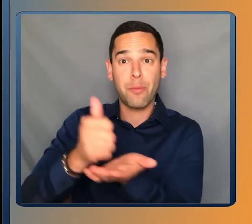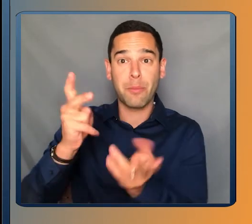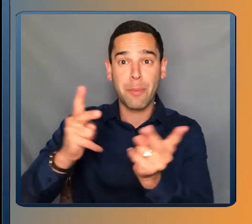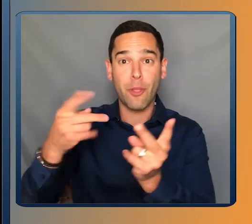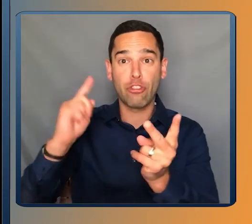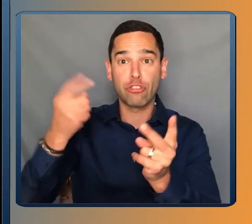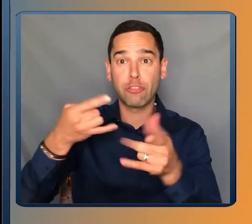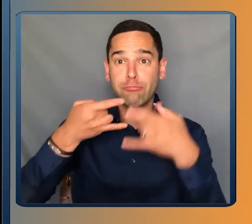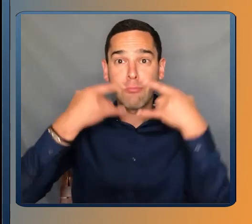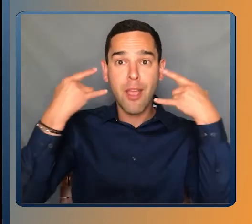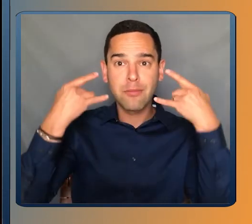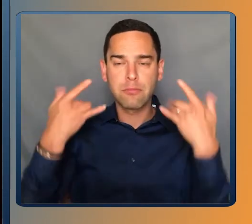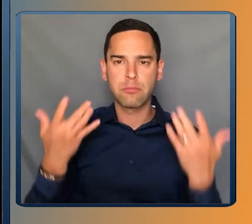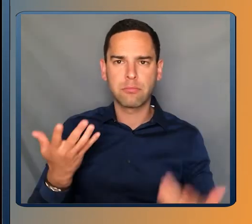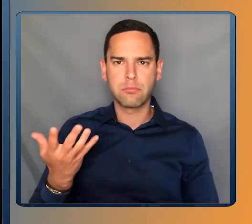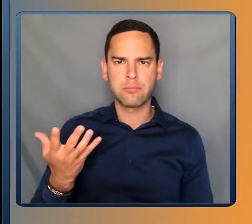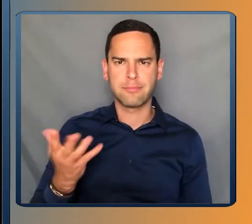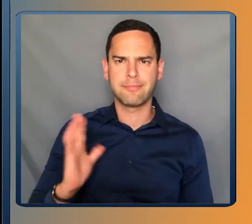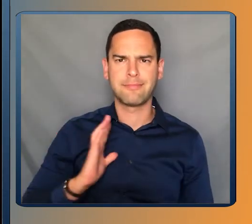mouth, yeah,